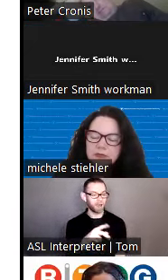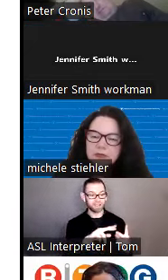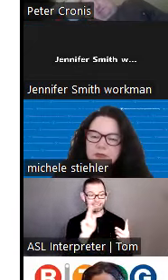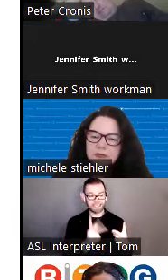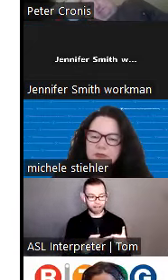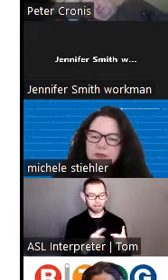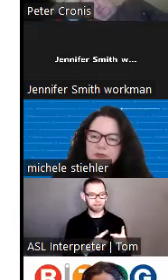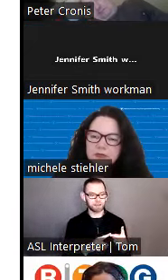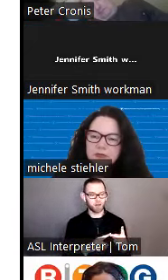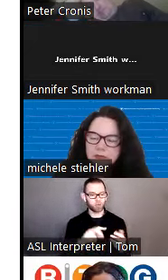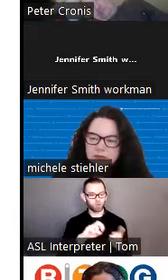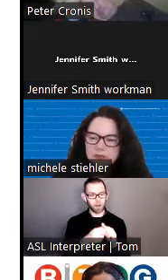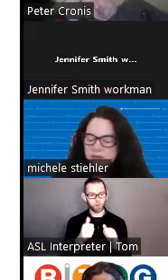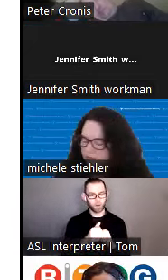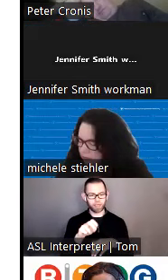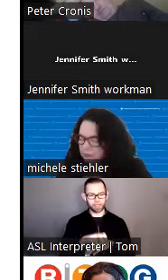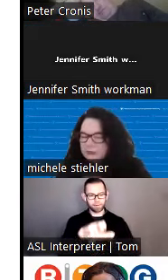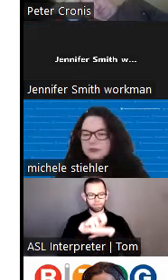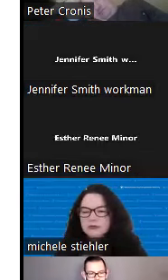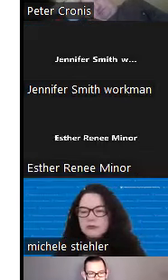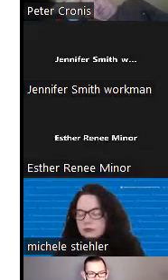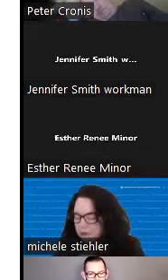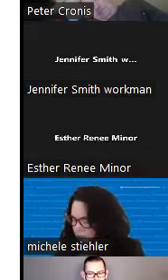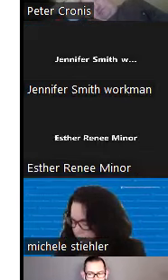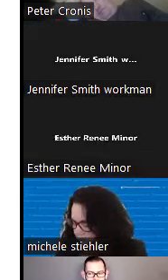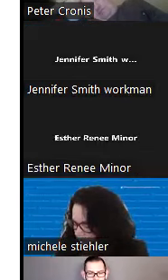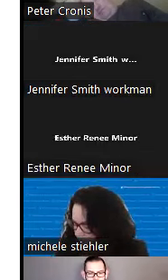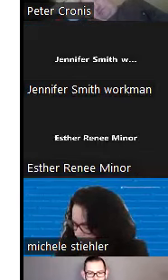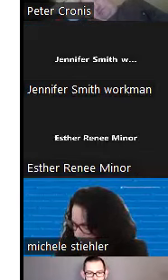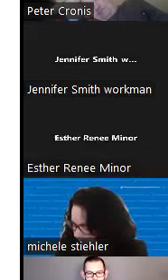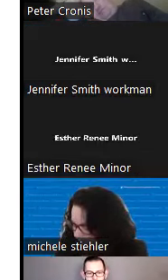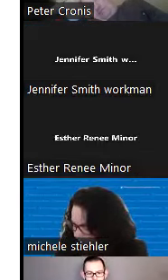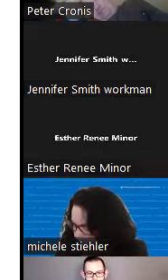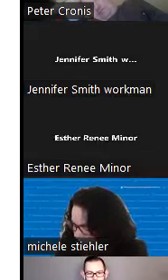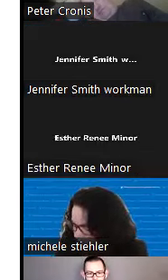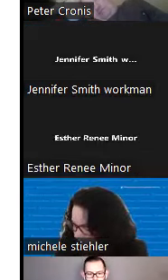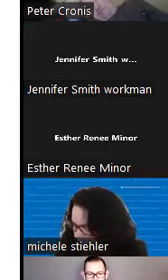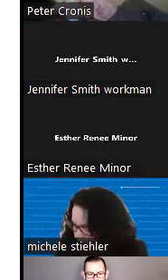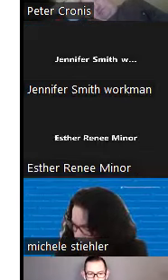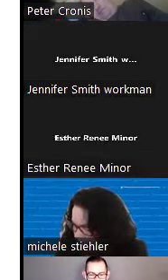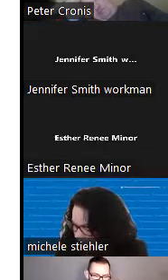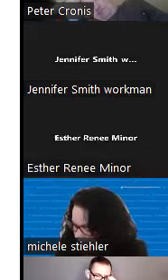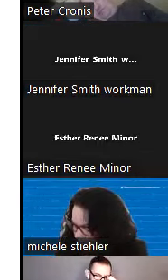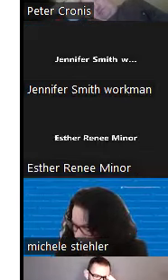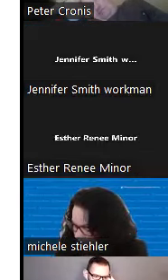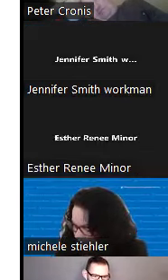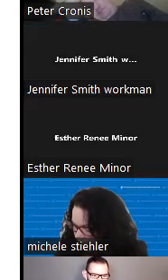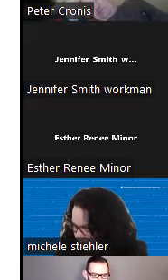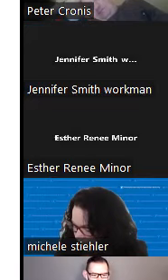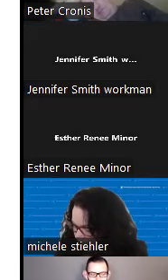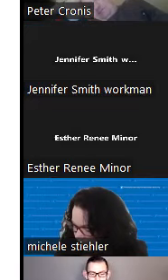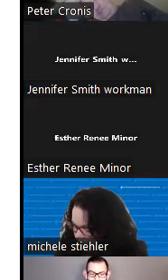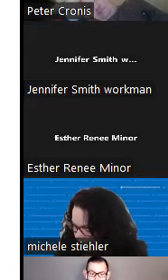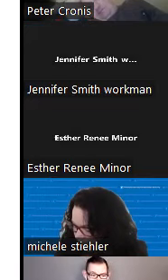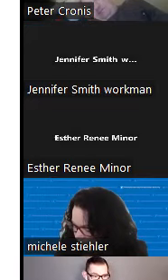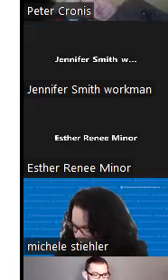with the lifts. I do have an HC chair. I can get on most vehicles, but